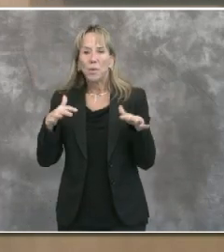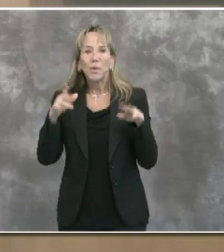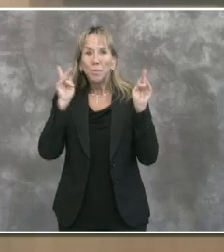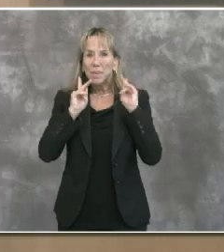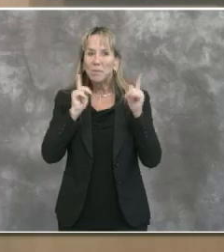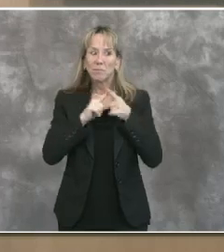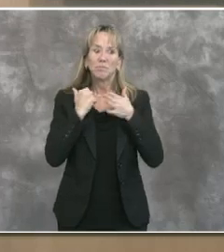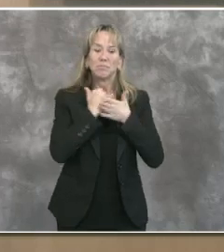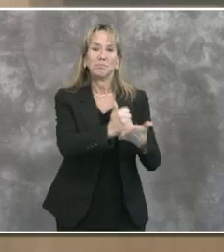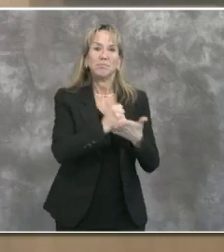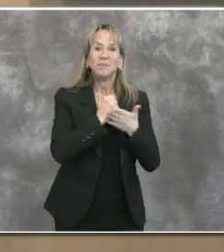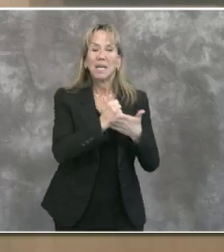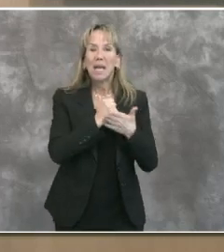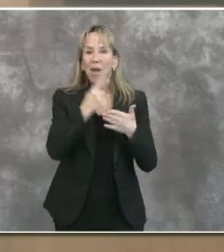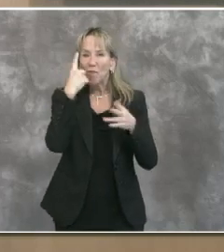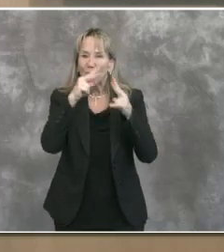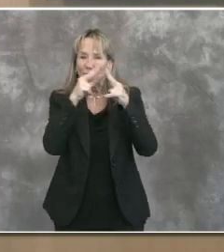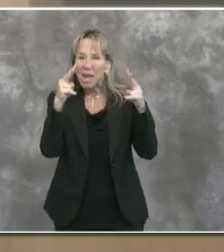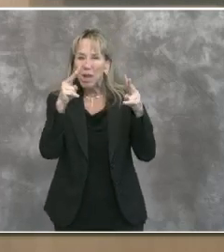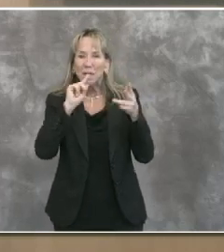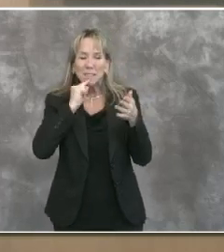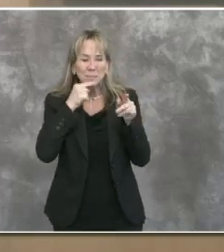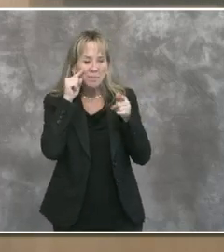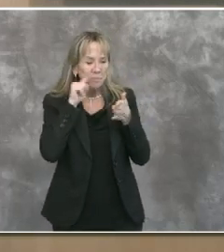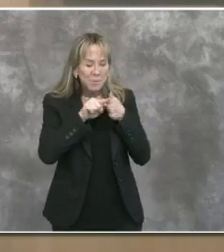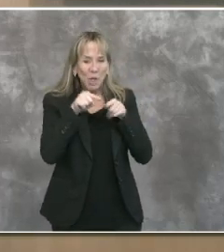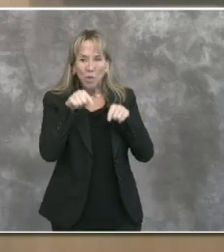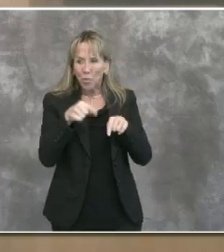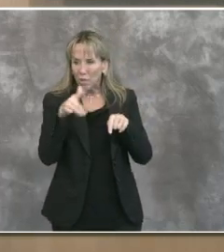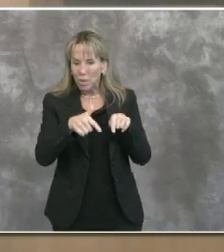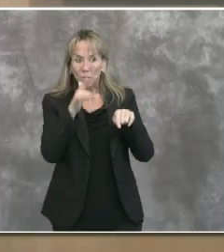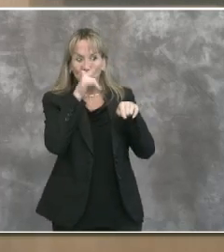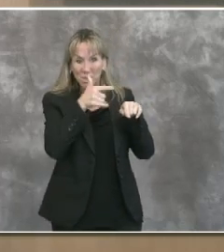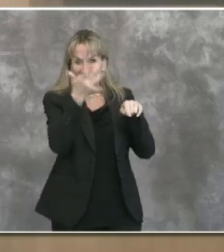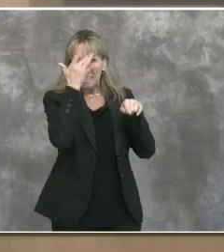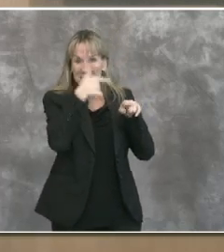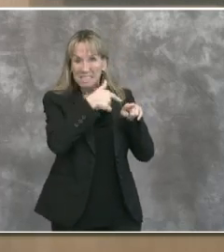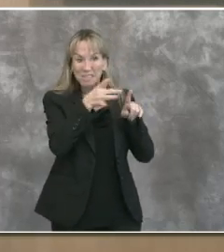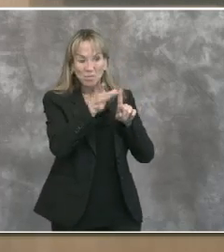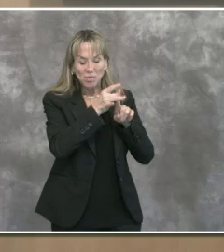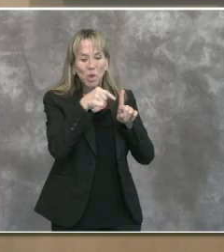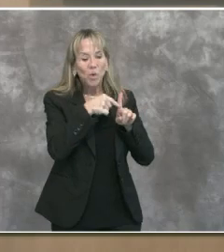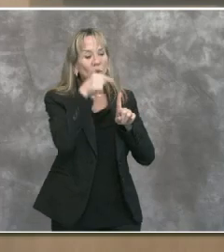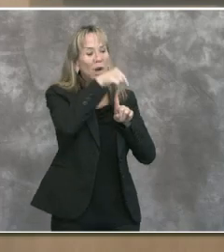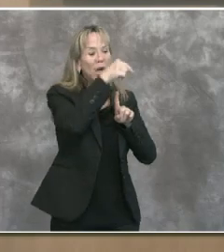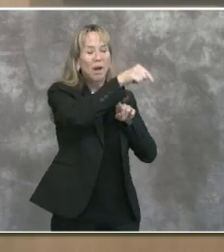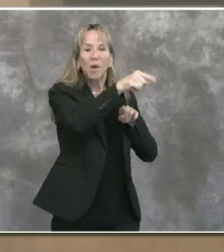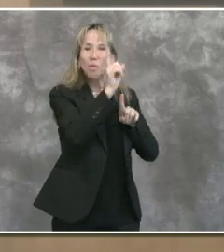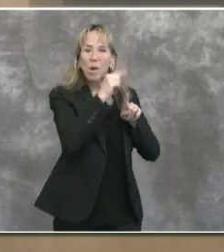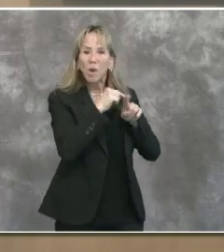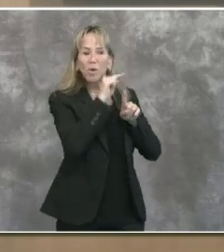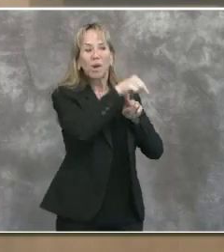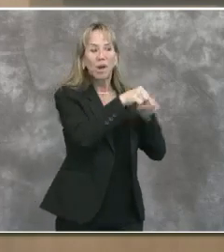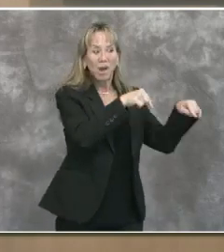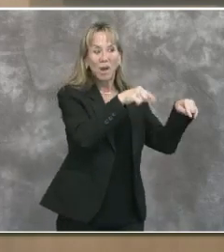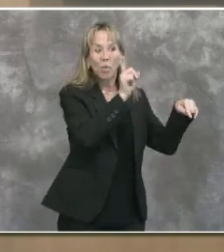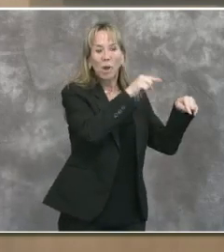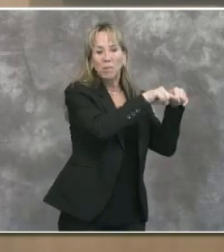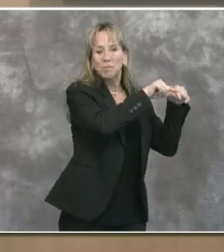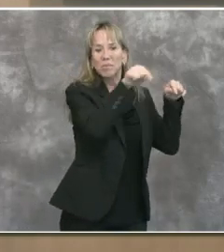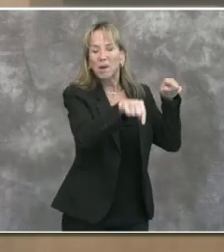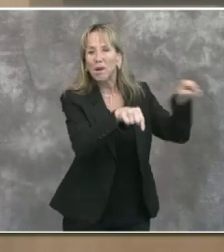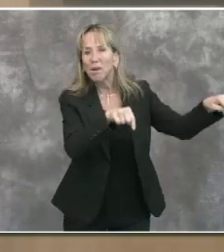very extensive contact tracing that is envisioned down the road. And then with respect to the